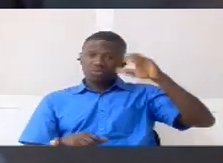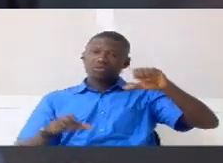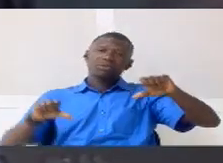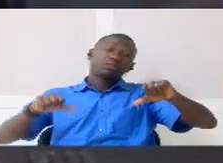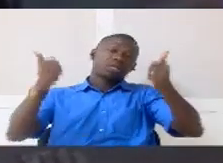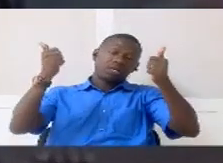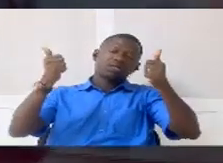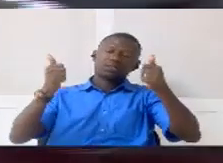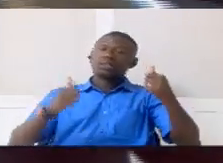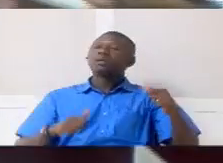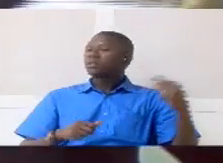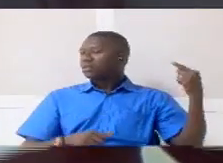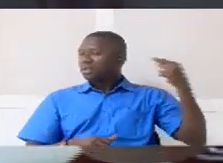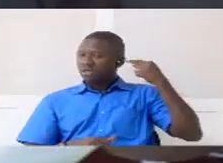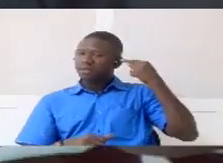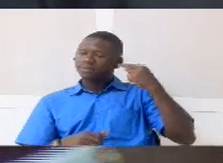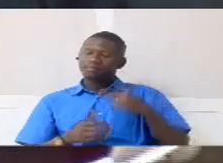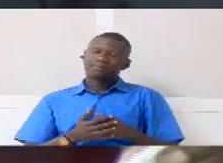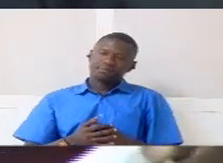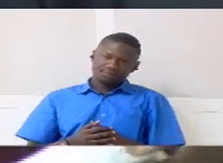its public hearings.